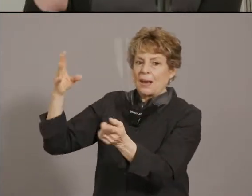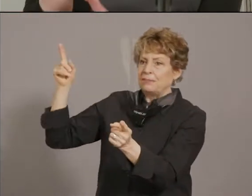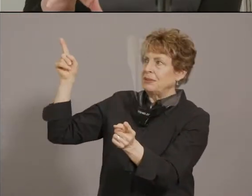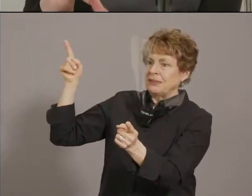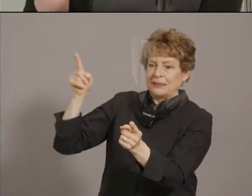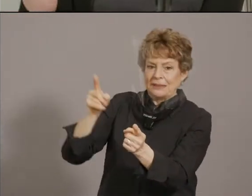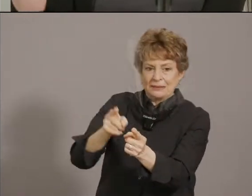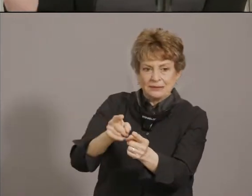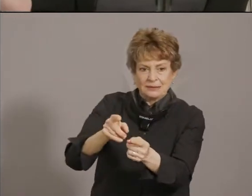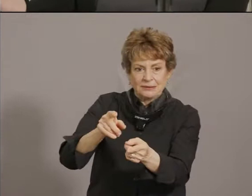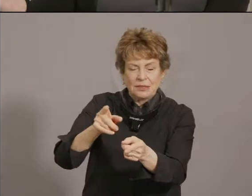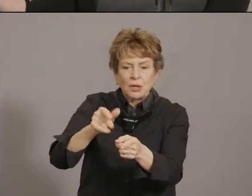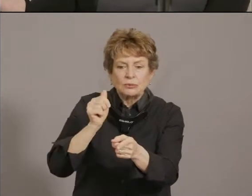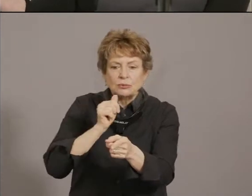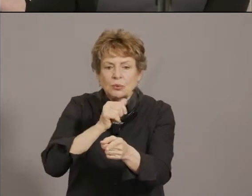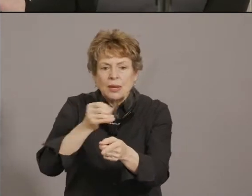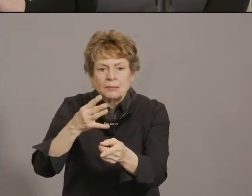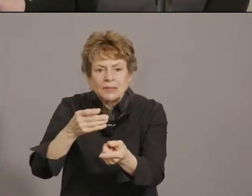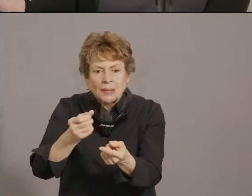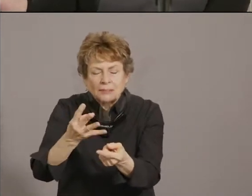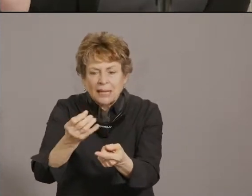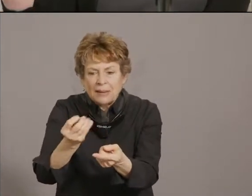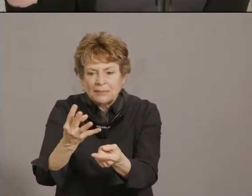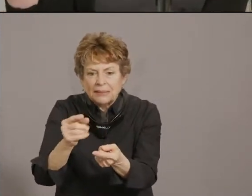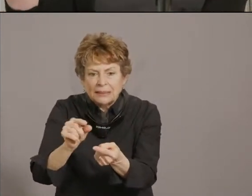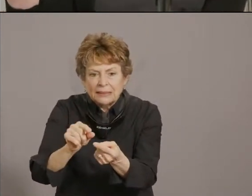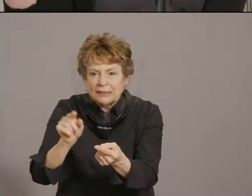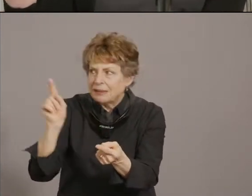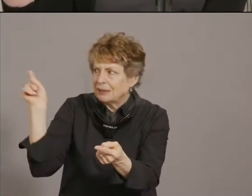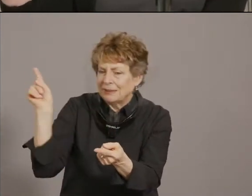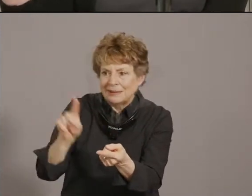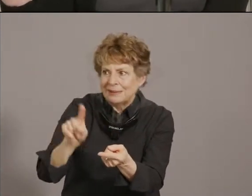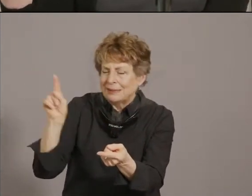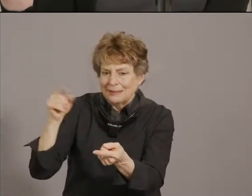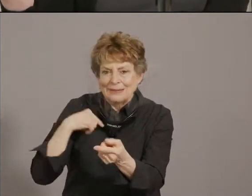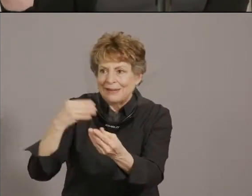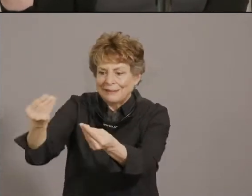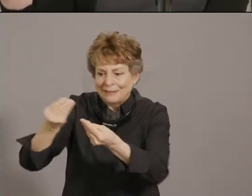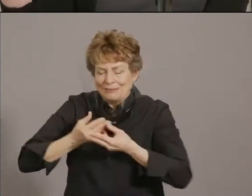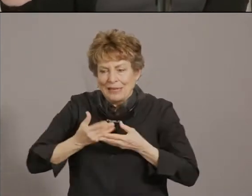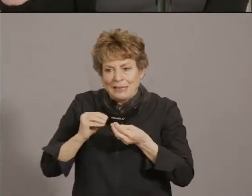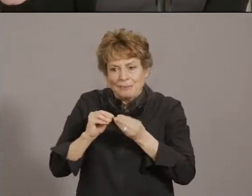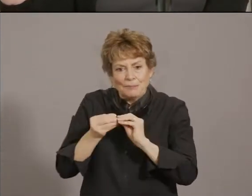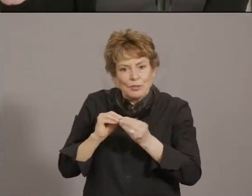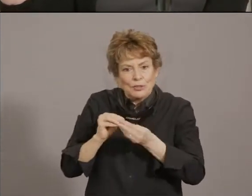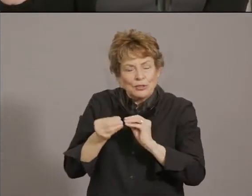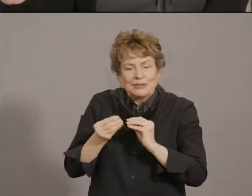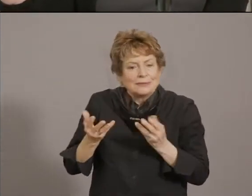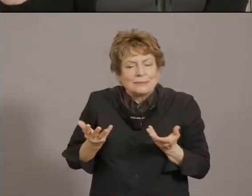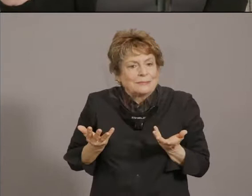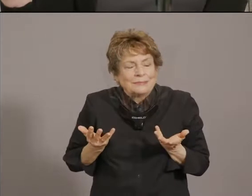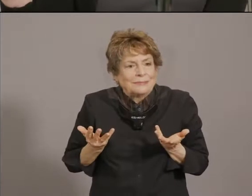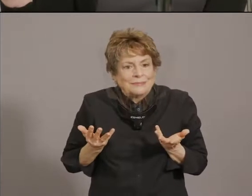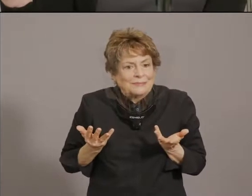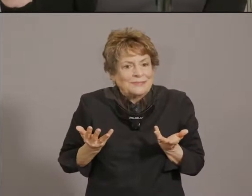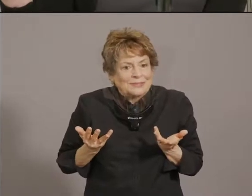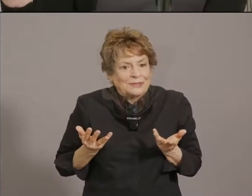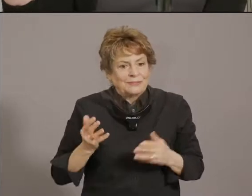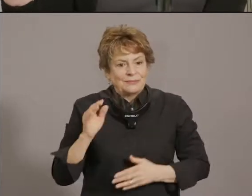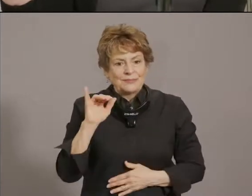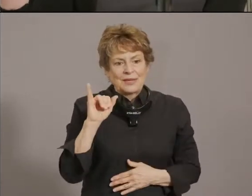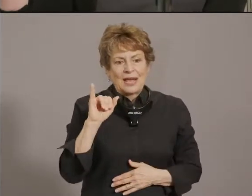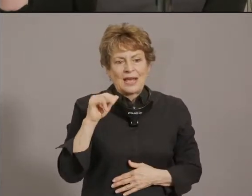directly allocated from our federal partners to those entities. The same with any IHS facilities or the